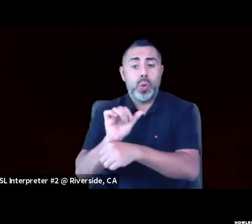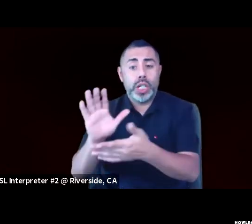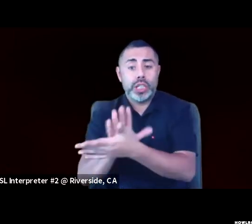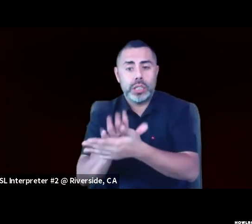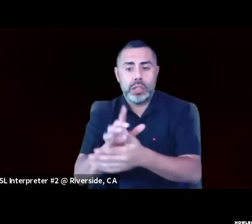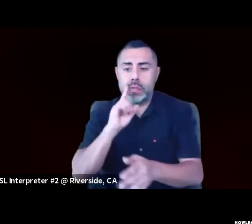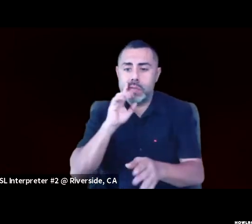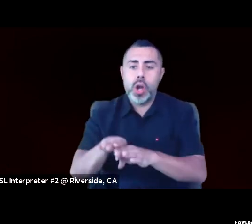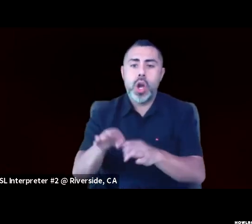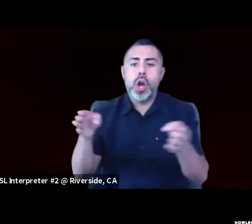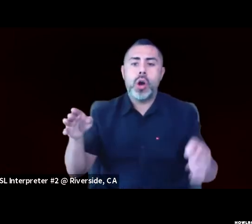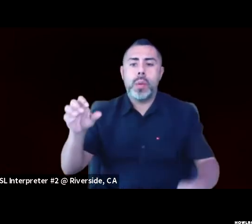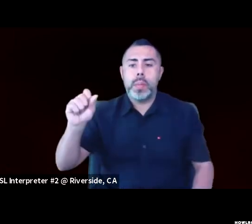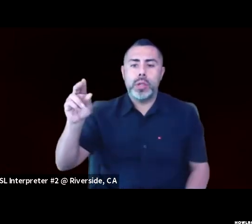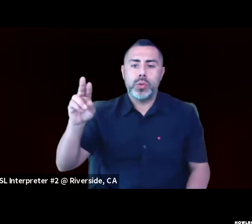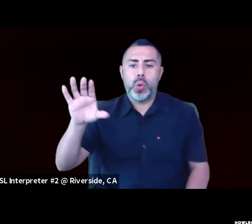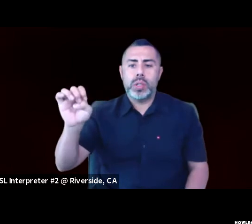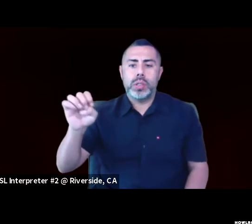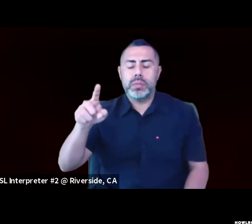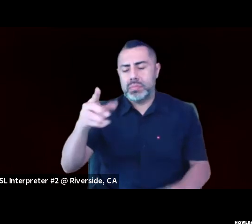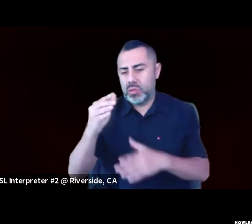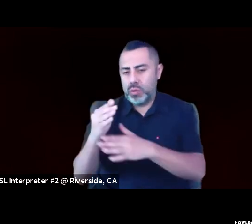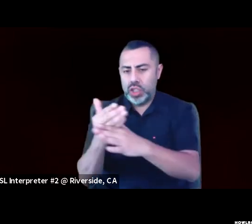them with your artistic communities as well.